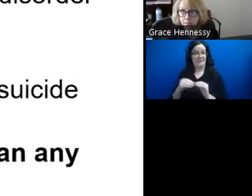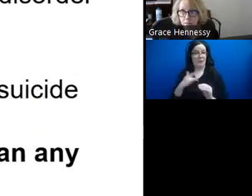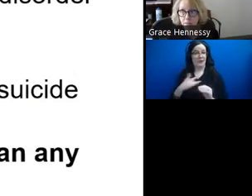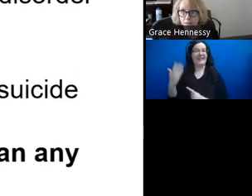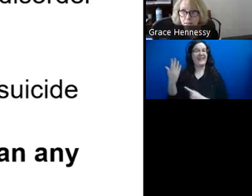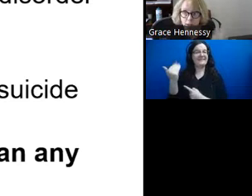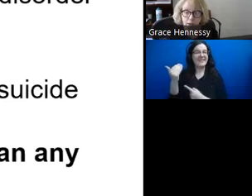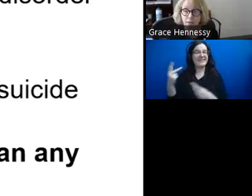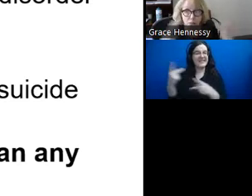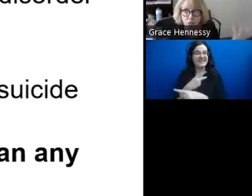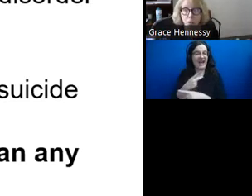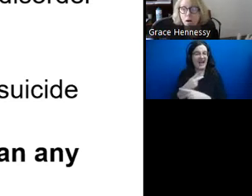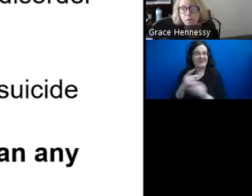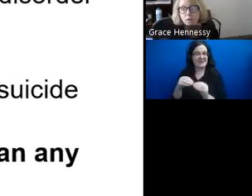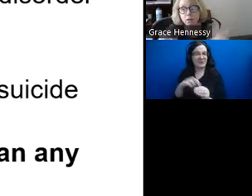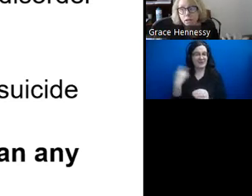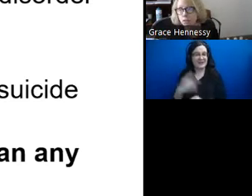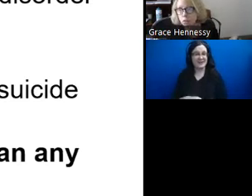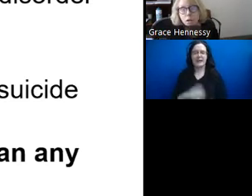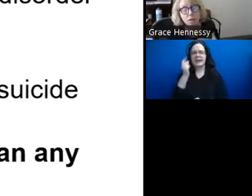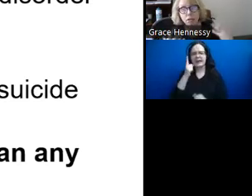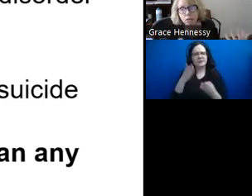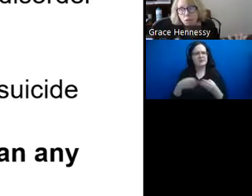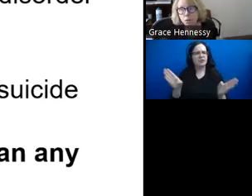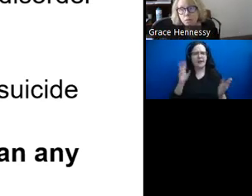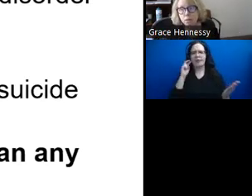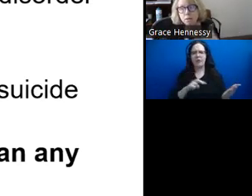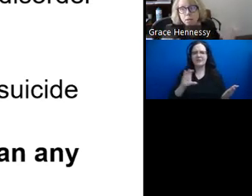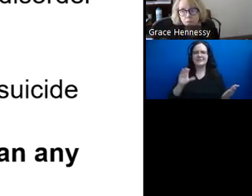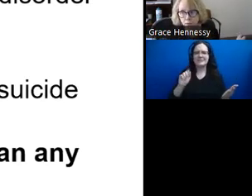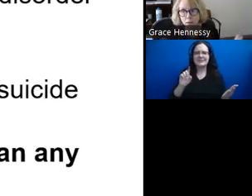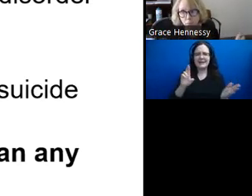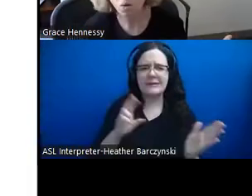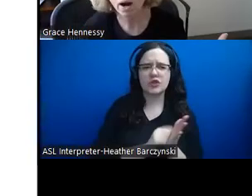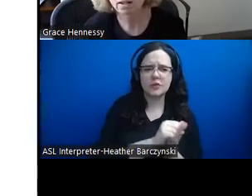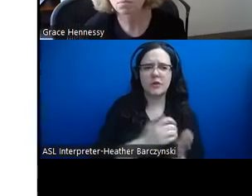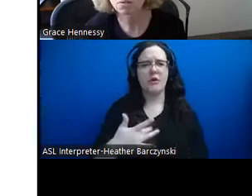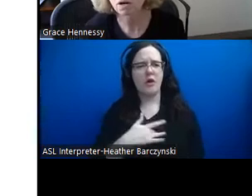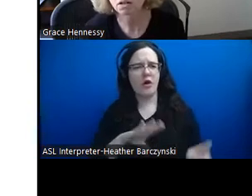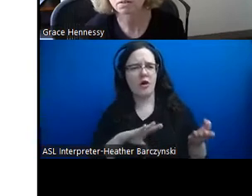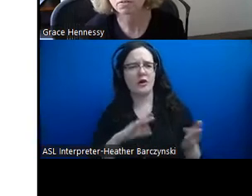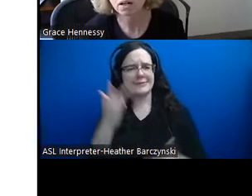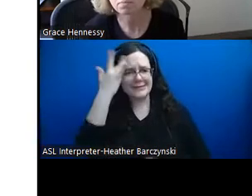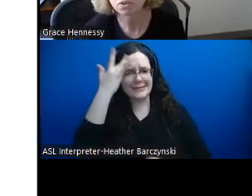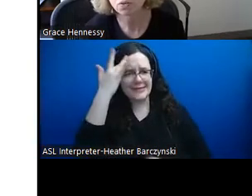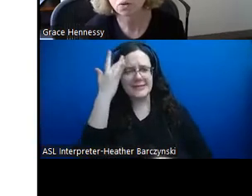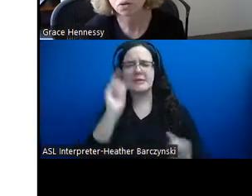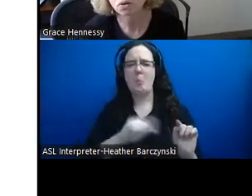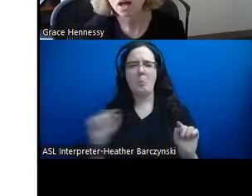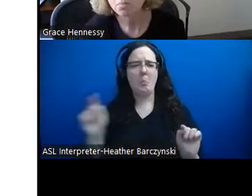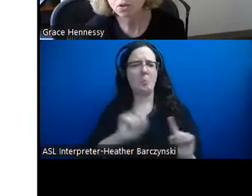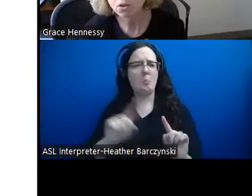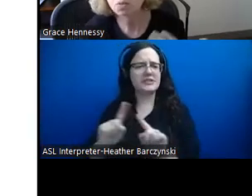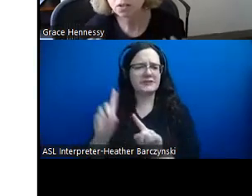that they examined in this study. And it was broad. They looked at cancer, they looked at heart disease, they looked at a wide number of